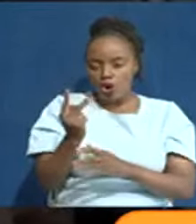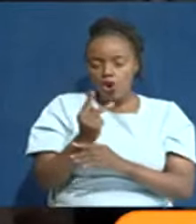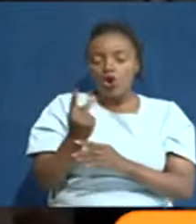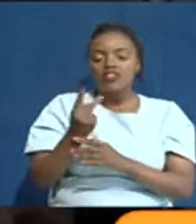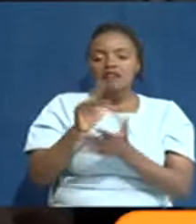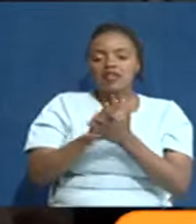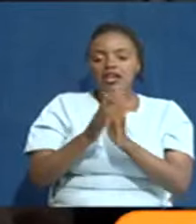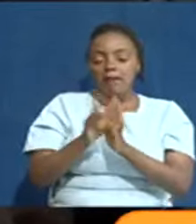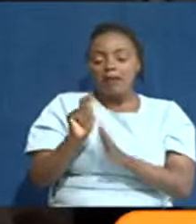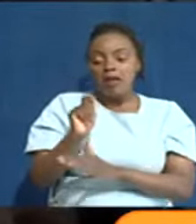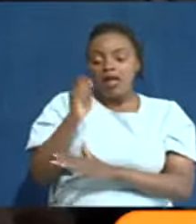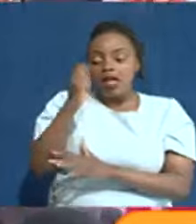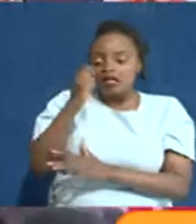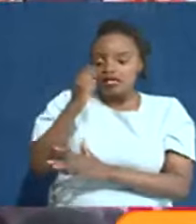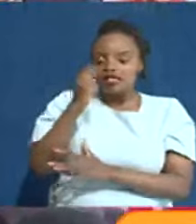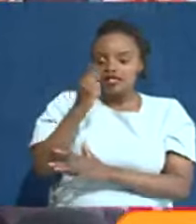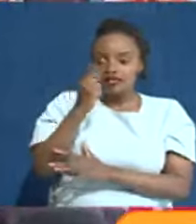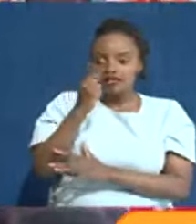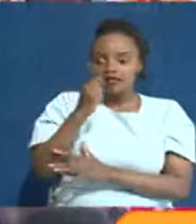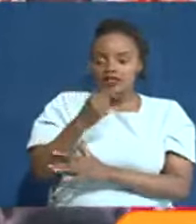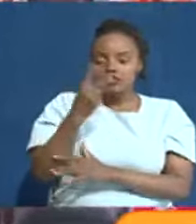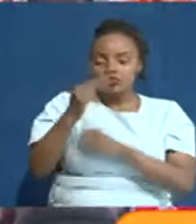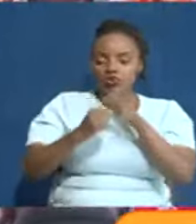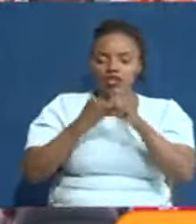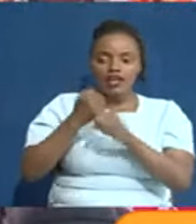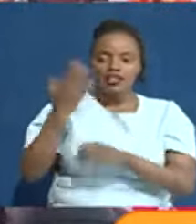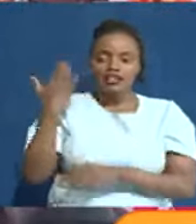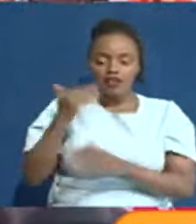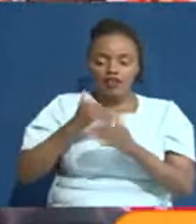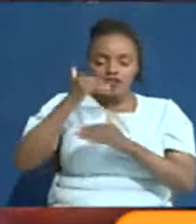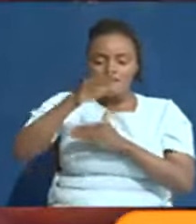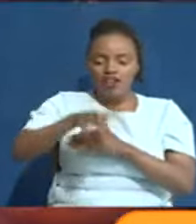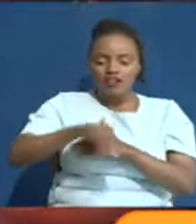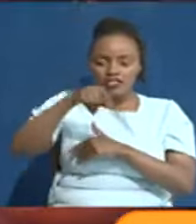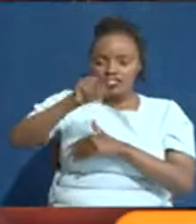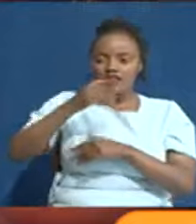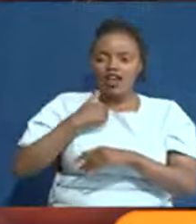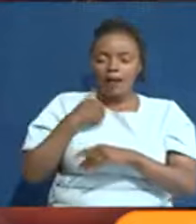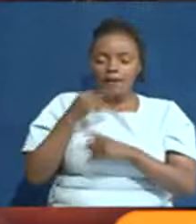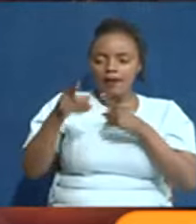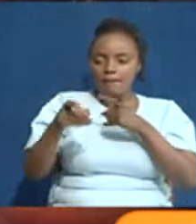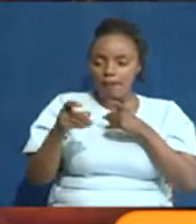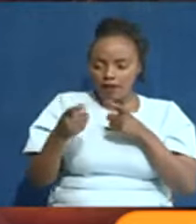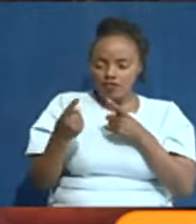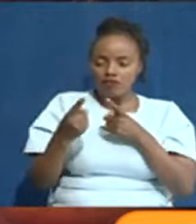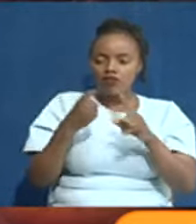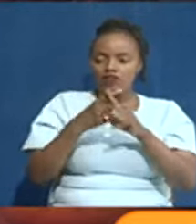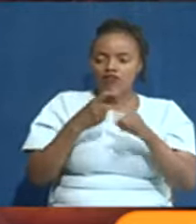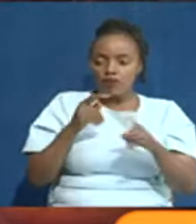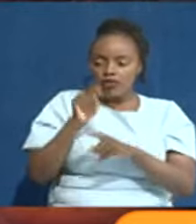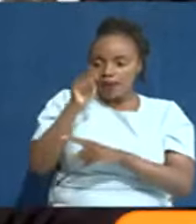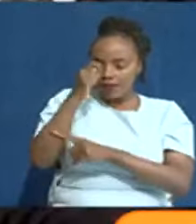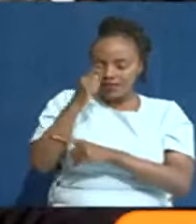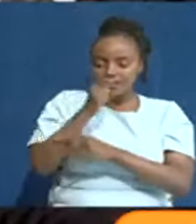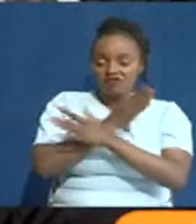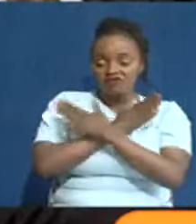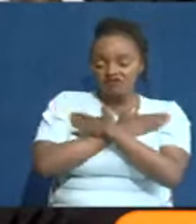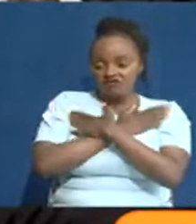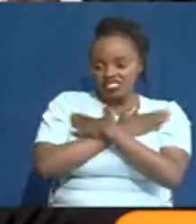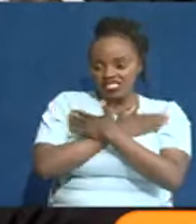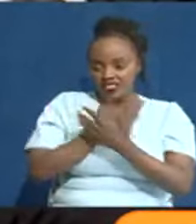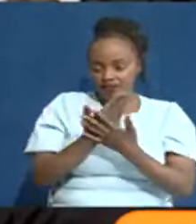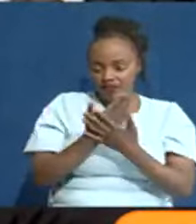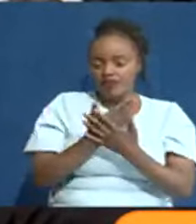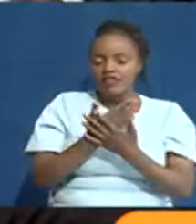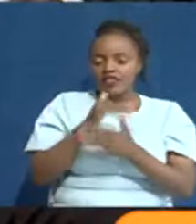the presidency 2 years ago. And after finding himself on the receiving end of criticism from the president's allies, the second